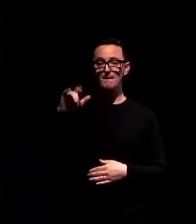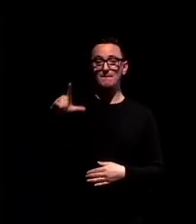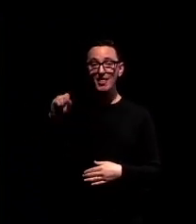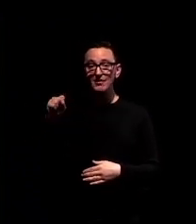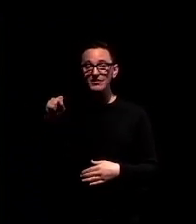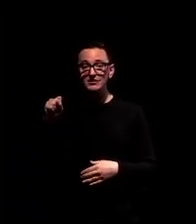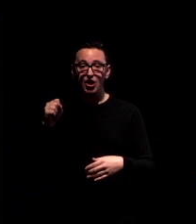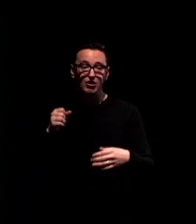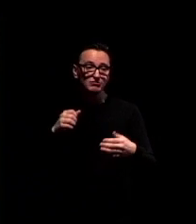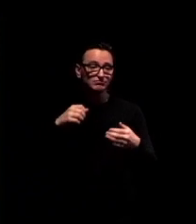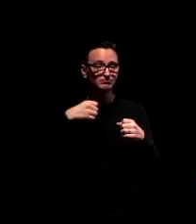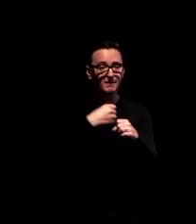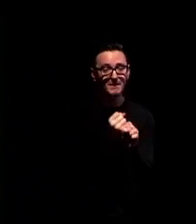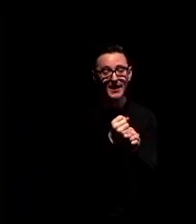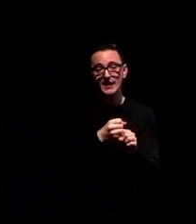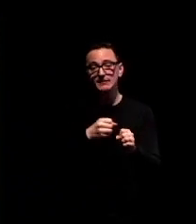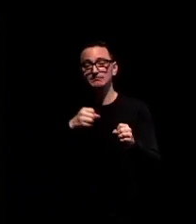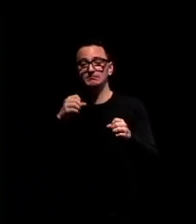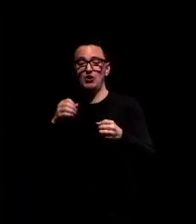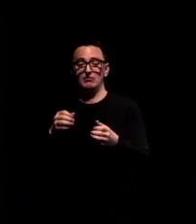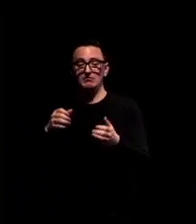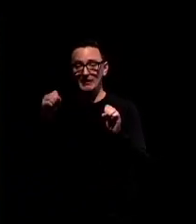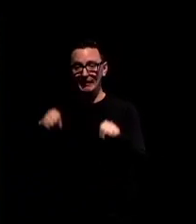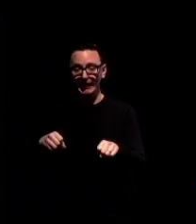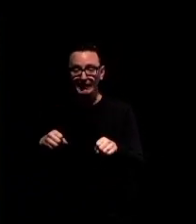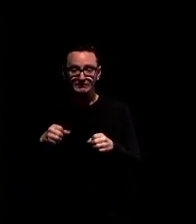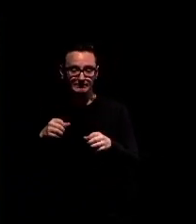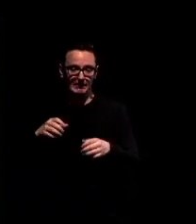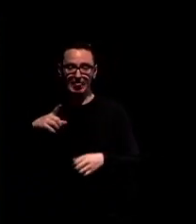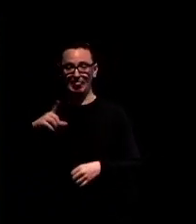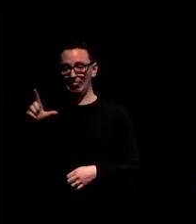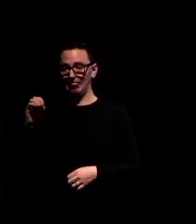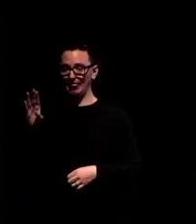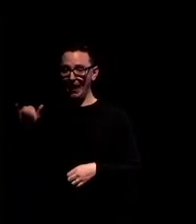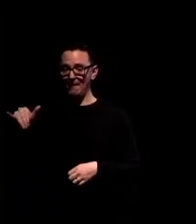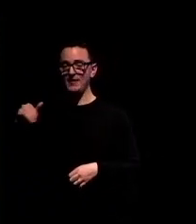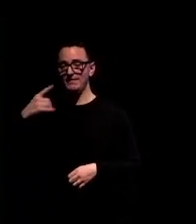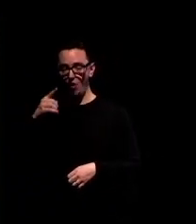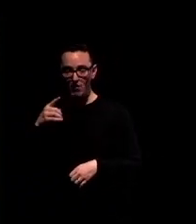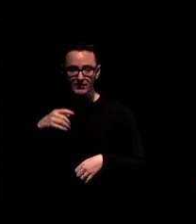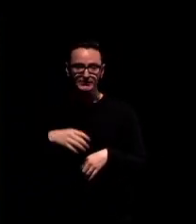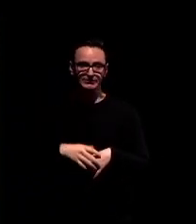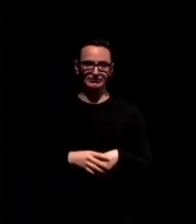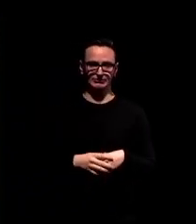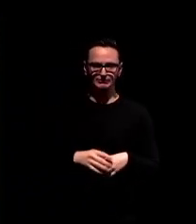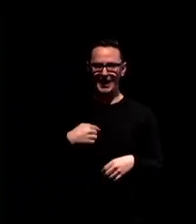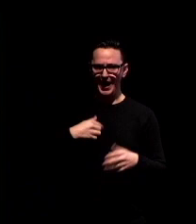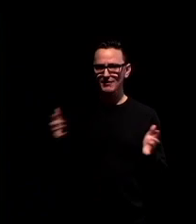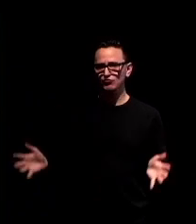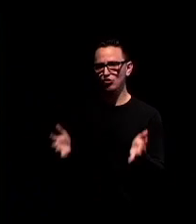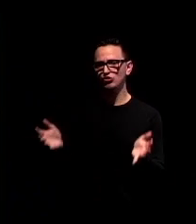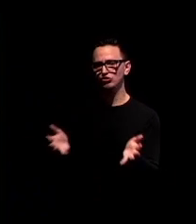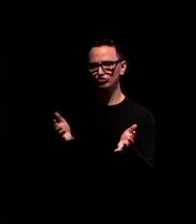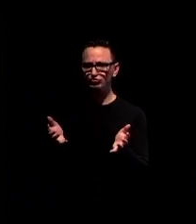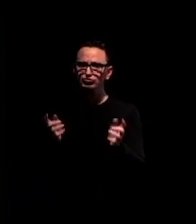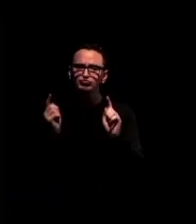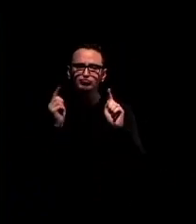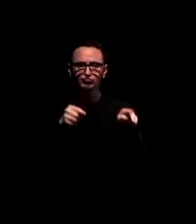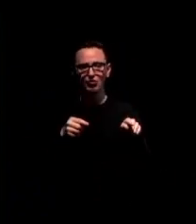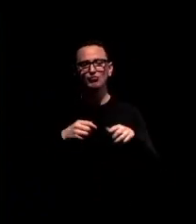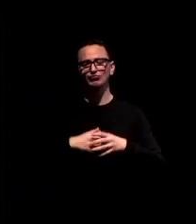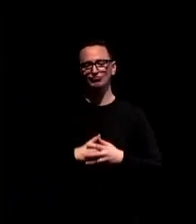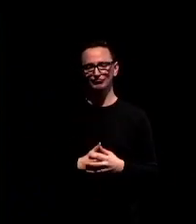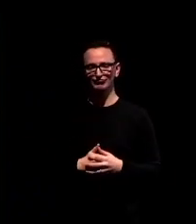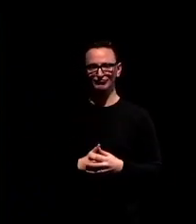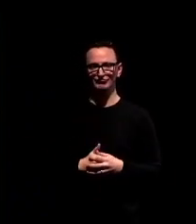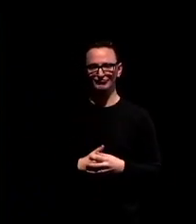action is needed, and you can just sign up through our website, which is just namimn.org, and I would encourage you to do that. So thank you again